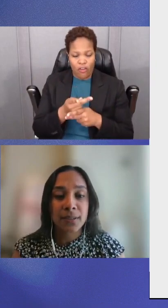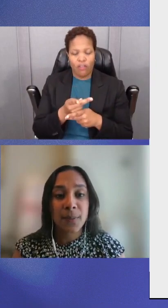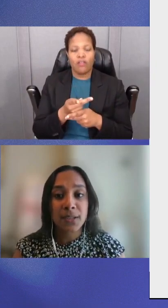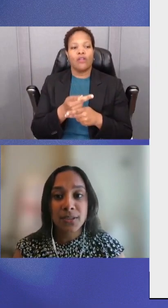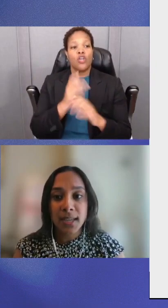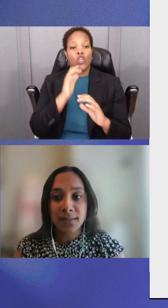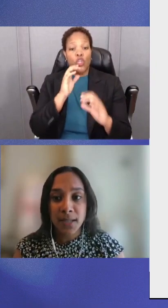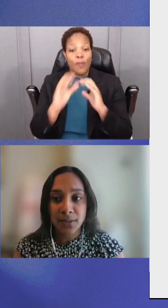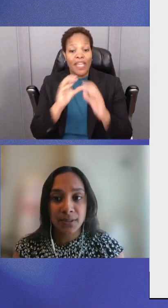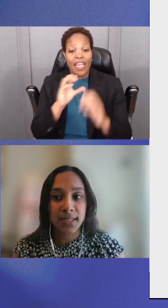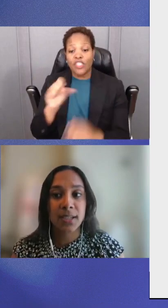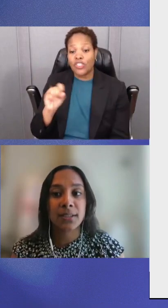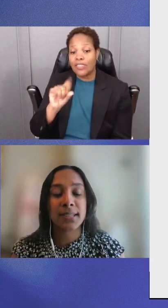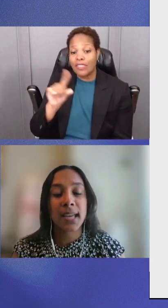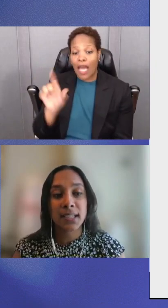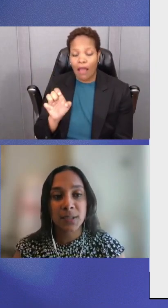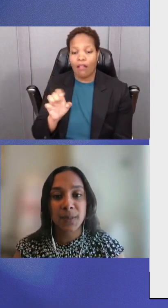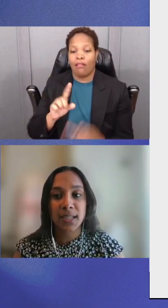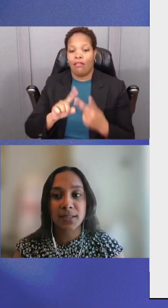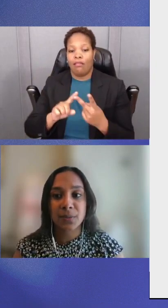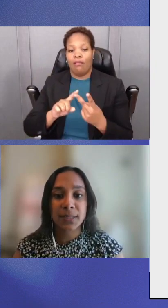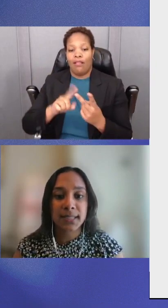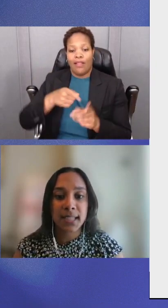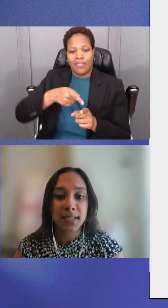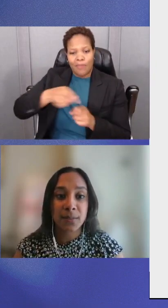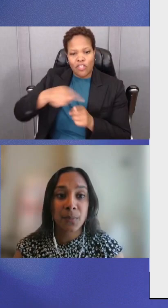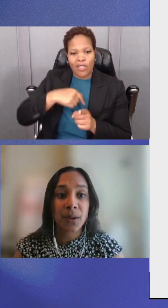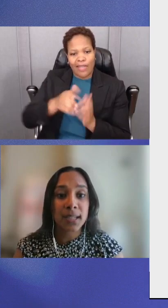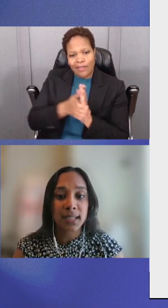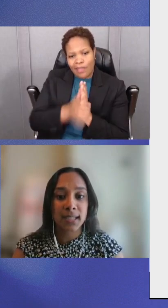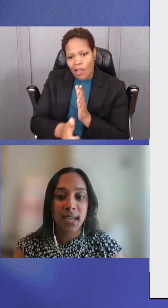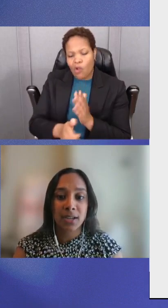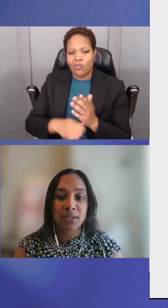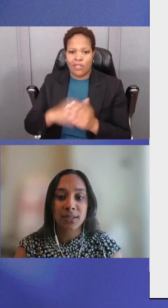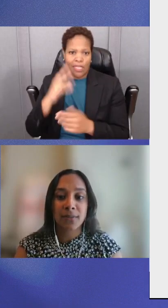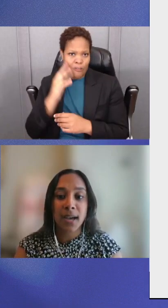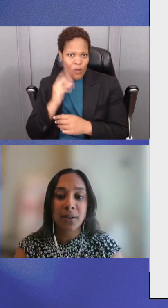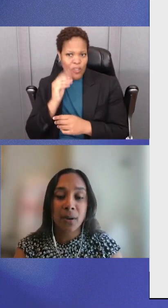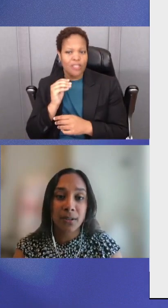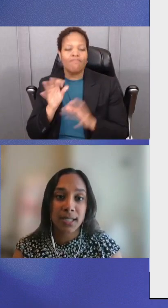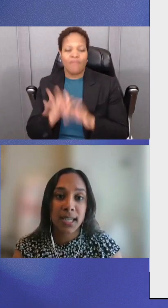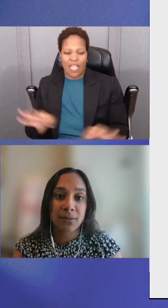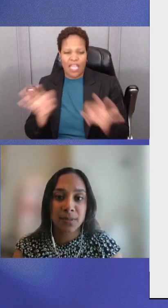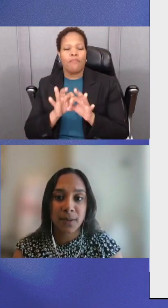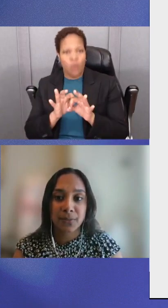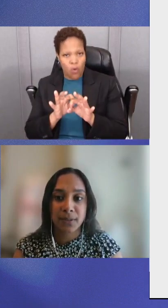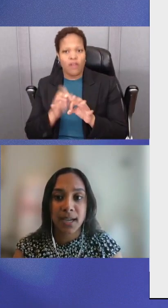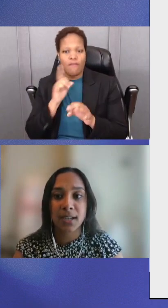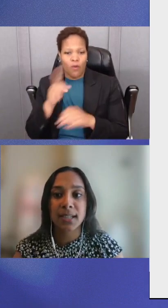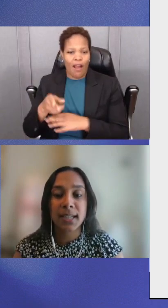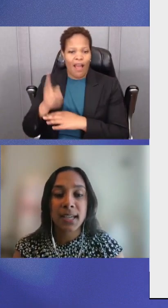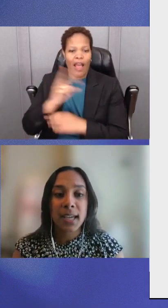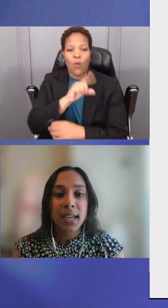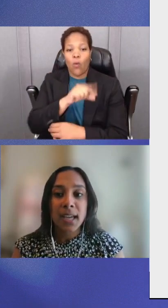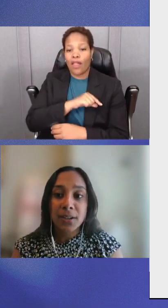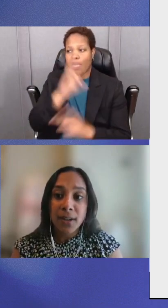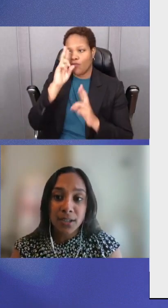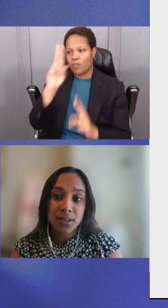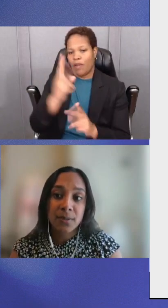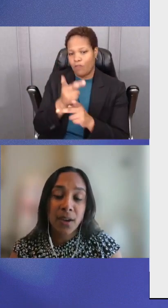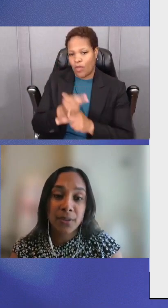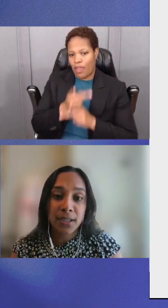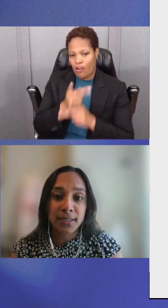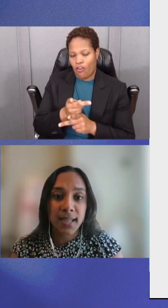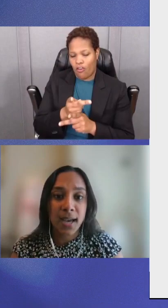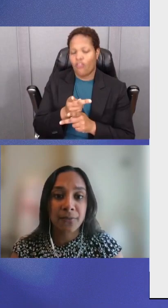style, specialized medical skills, and experience were seen as important indicators of high quality and respectful care. Interactions